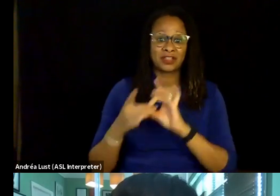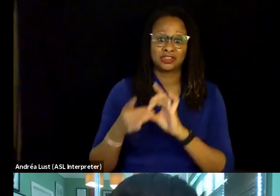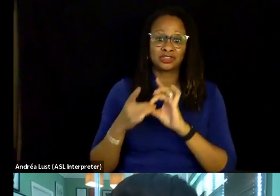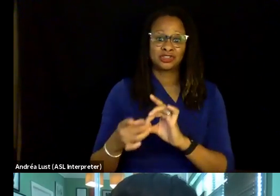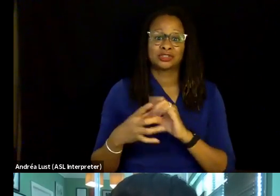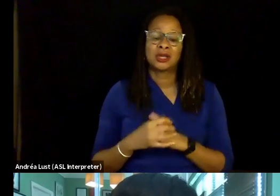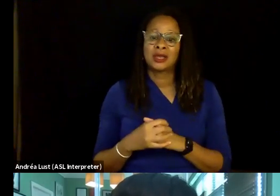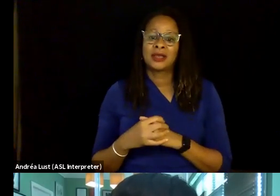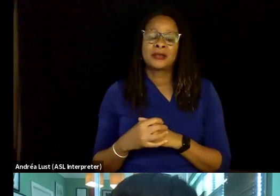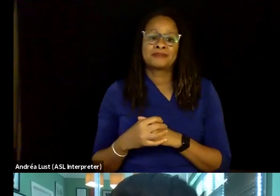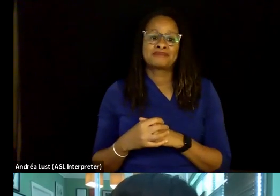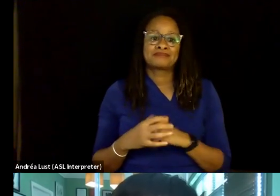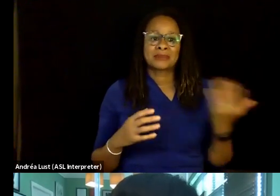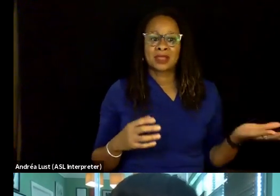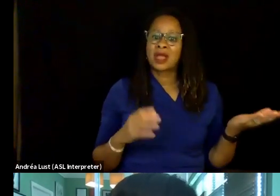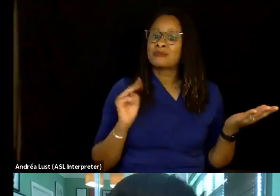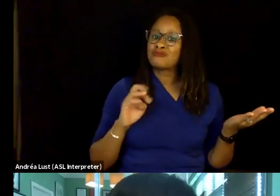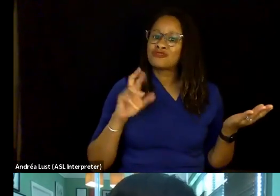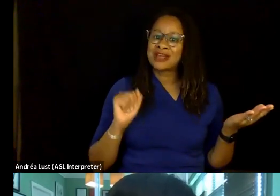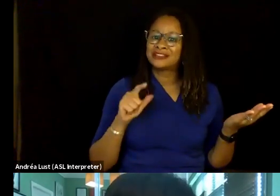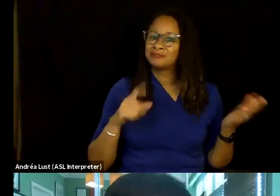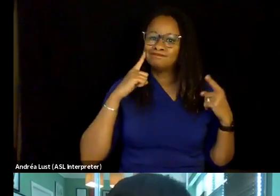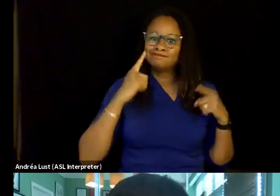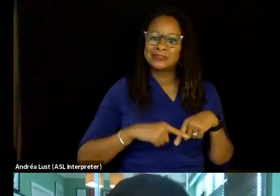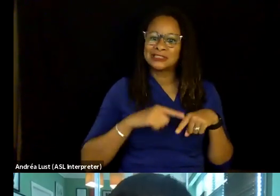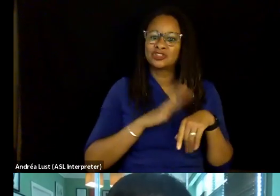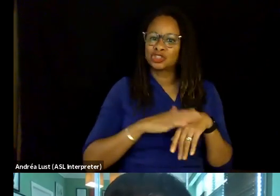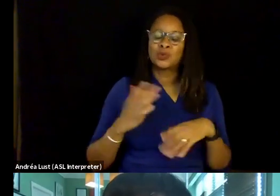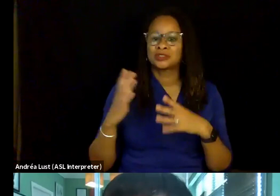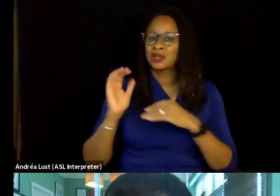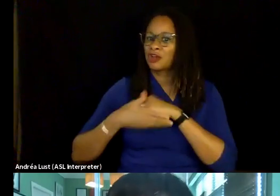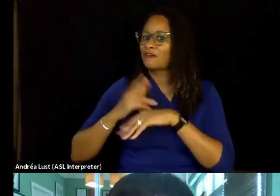transparent with Maria. She knew I was covering Mocha and Bato as well.